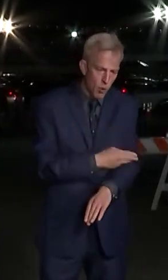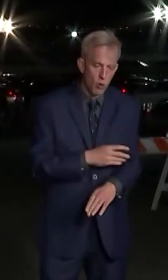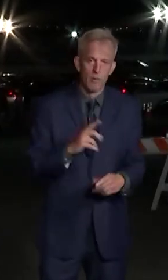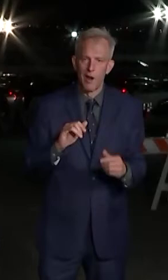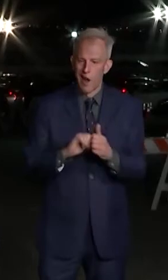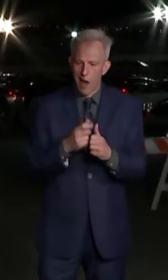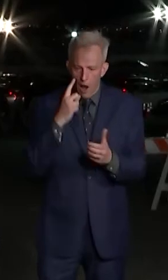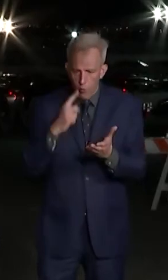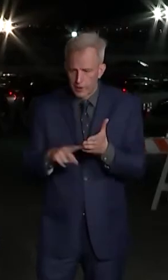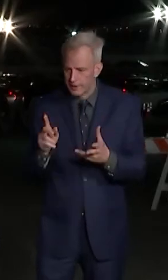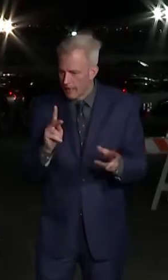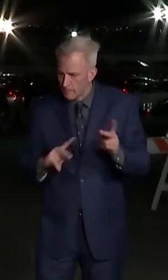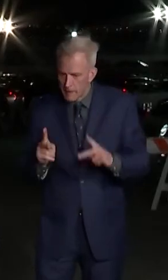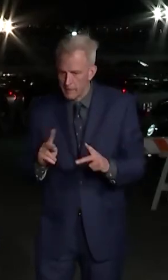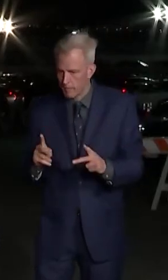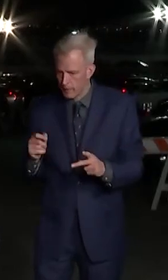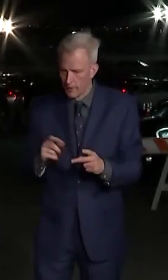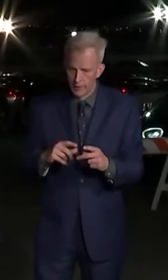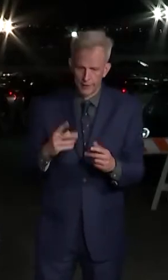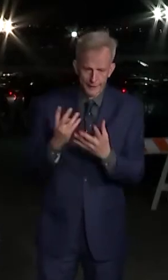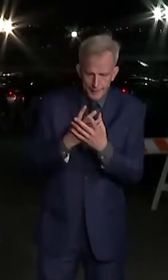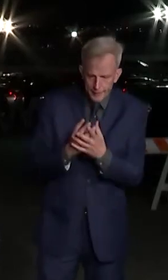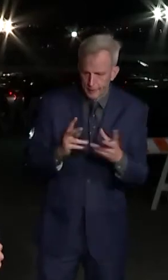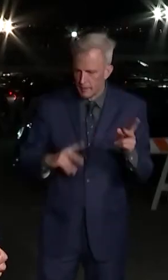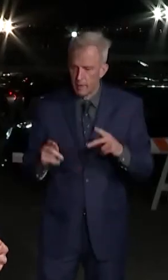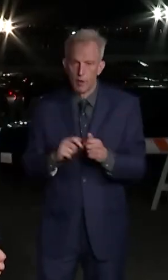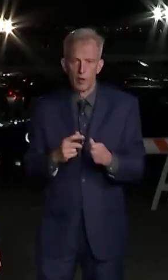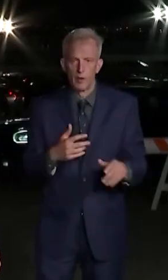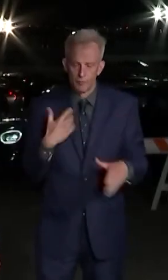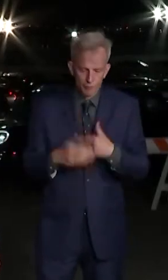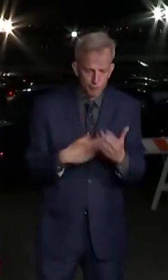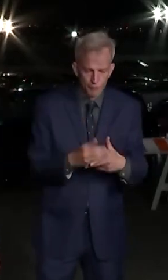check people in. It's about how many people work the line. And I was out there